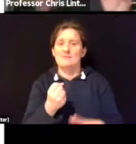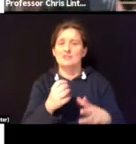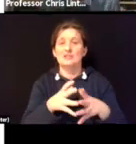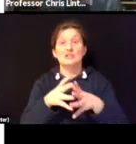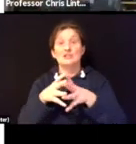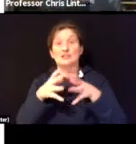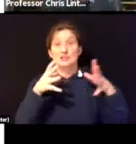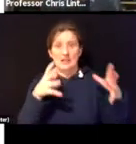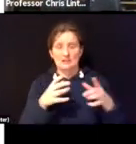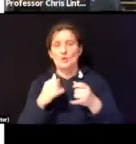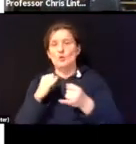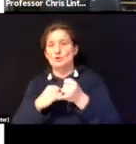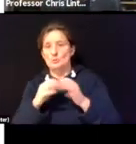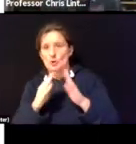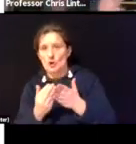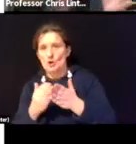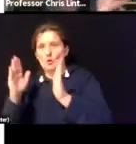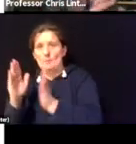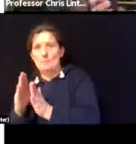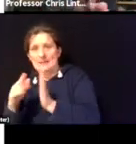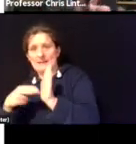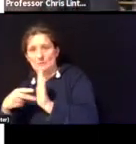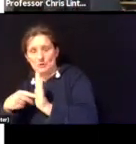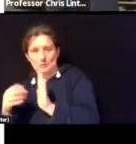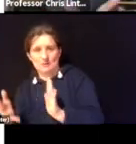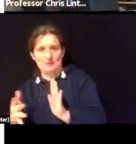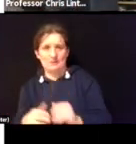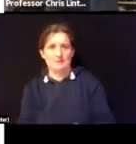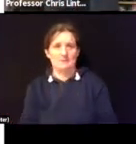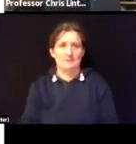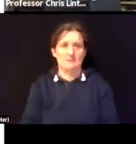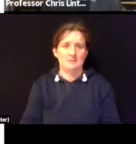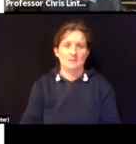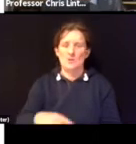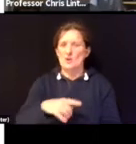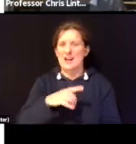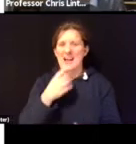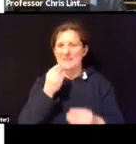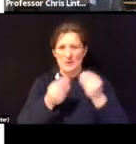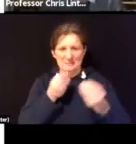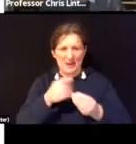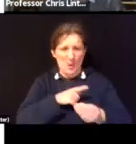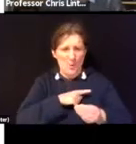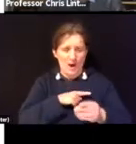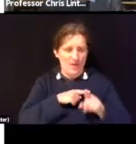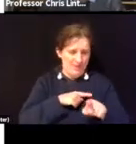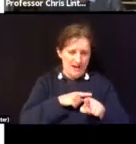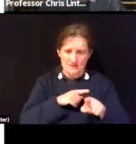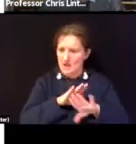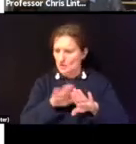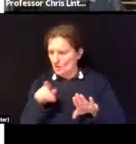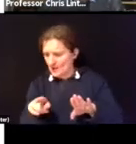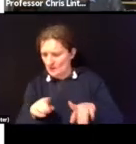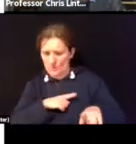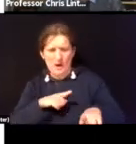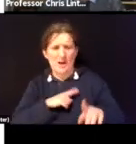super Earths, or we form mini Neptunes. We'd like to explain why you have to be one thing or the other. And we think we understand what's going